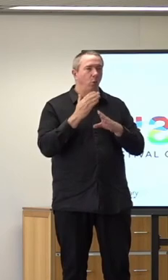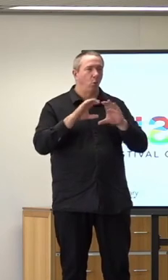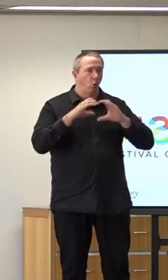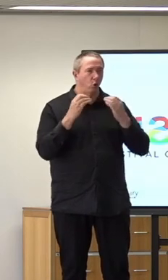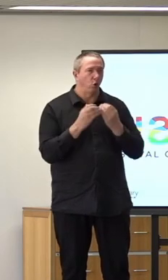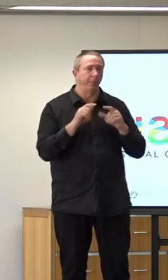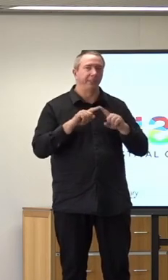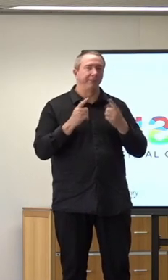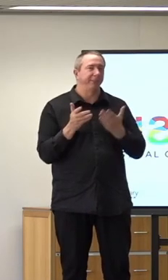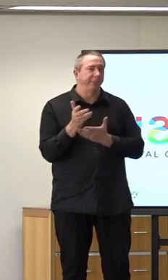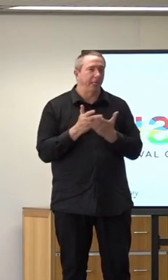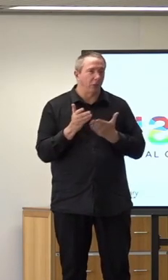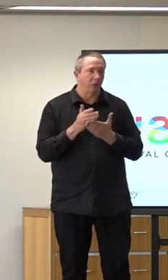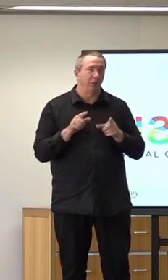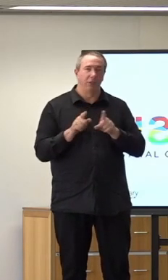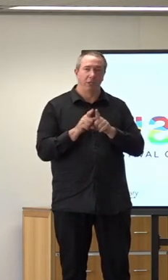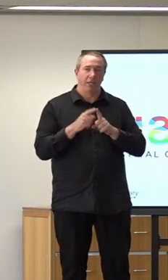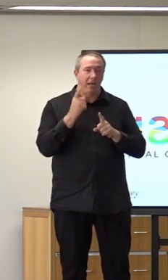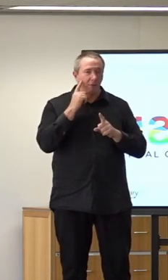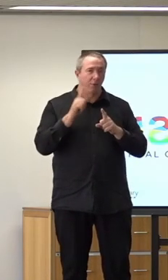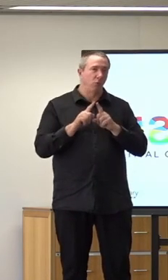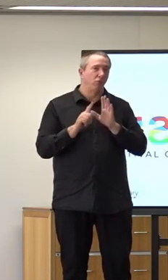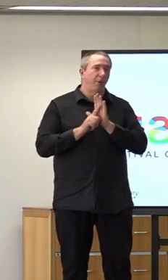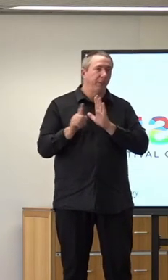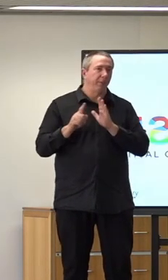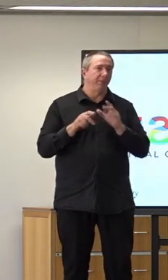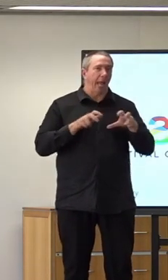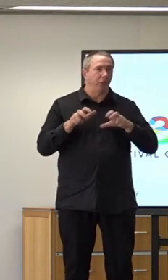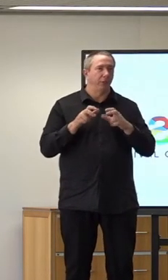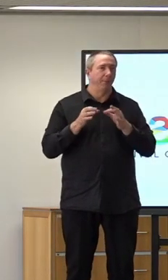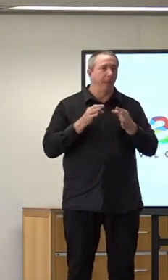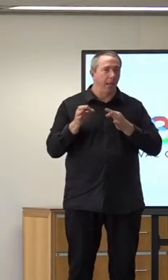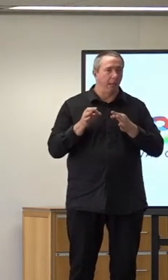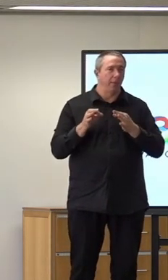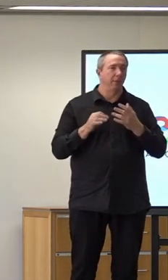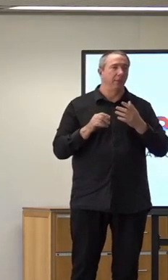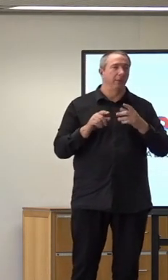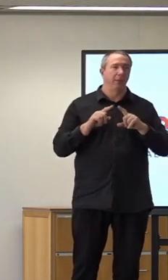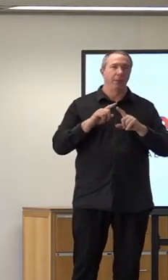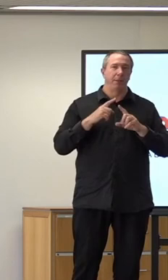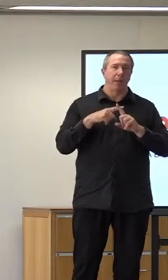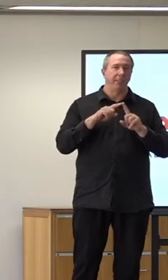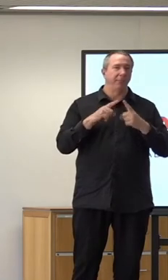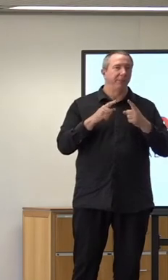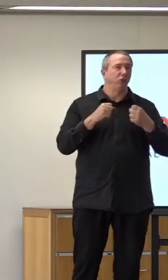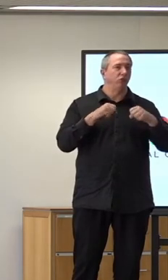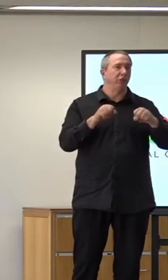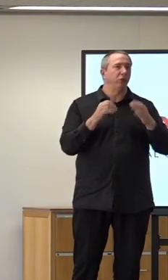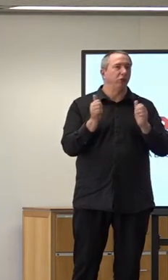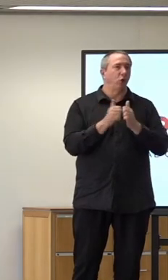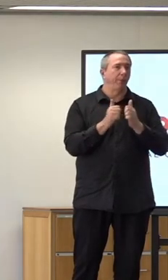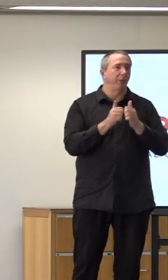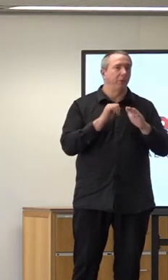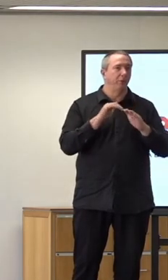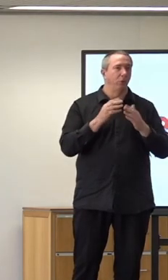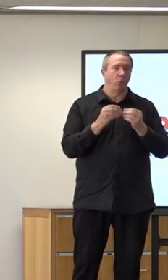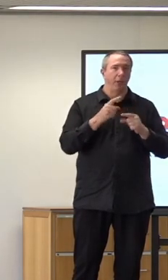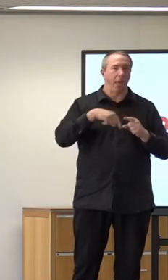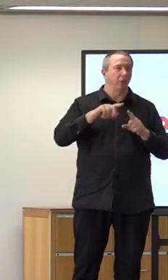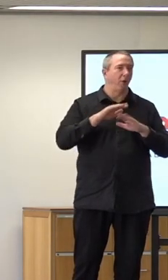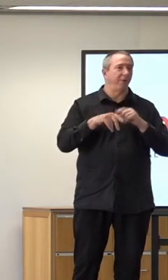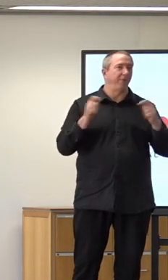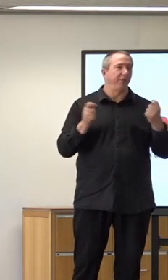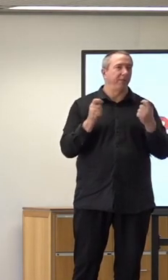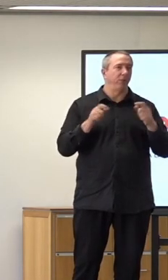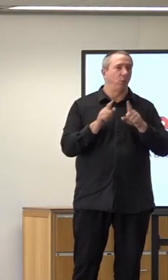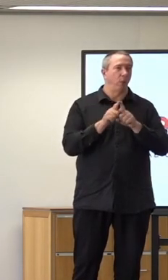like our reconciliation action plan and all of the sort of strategic documents that sit around the festival as well, to make sure that